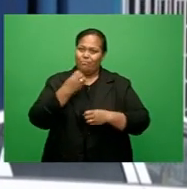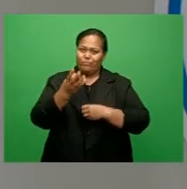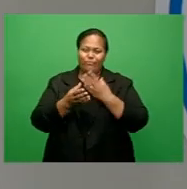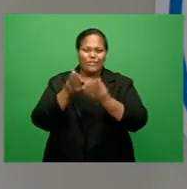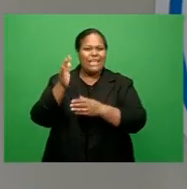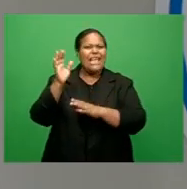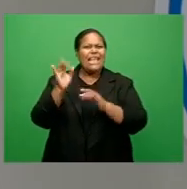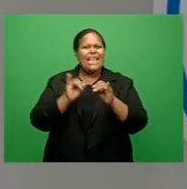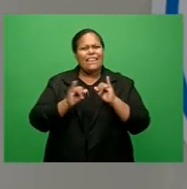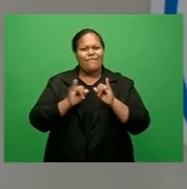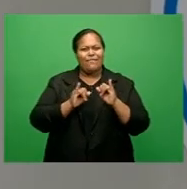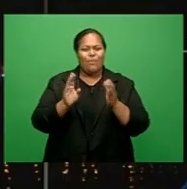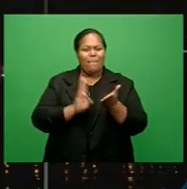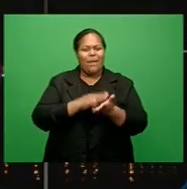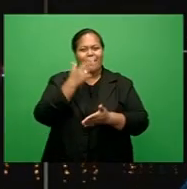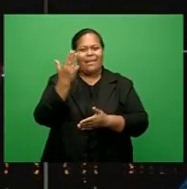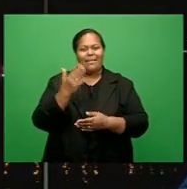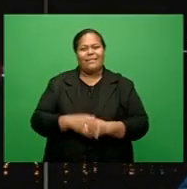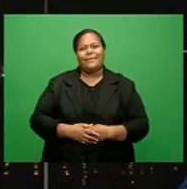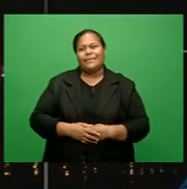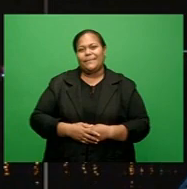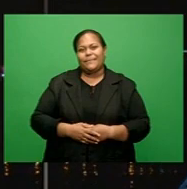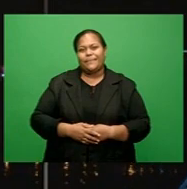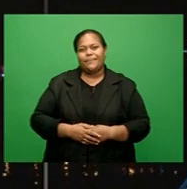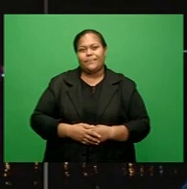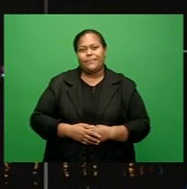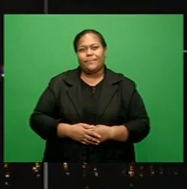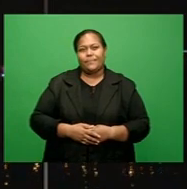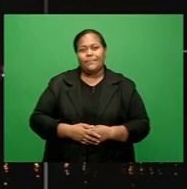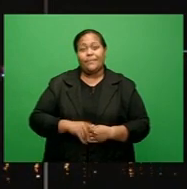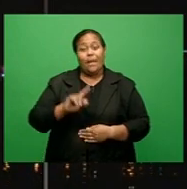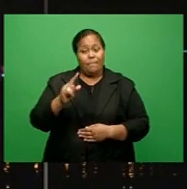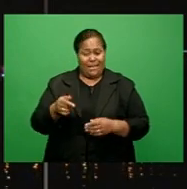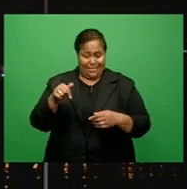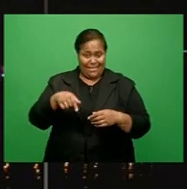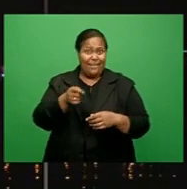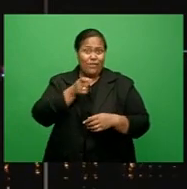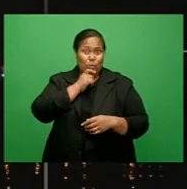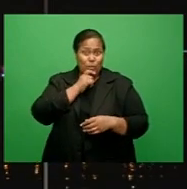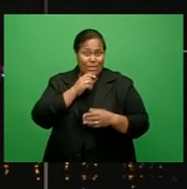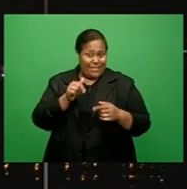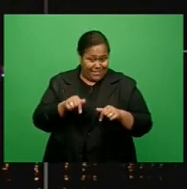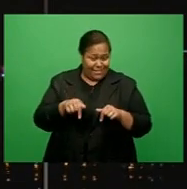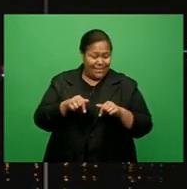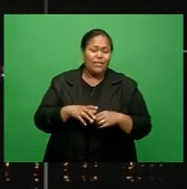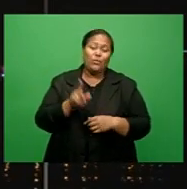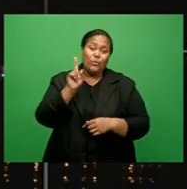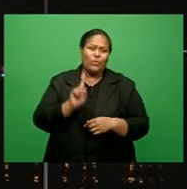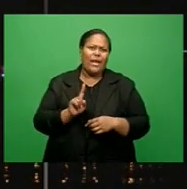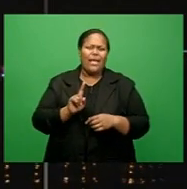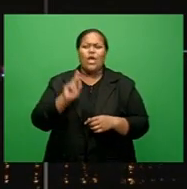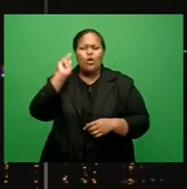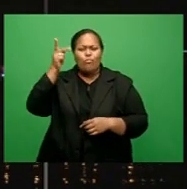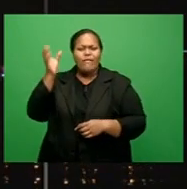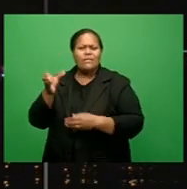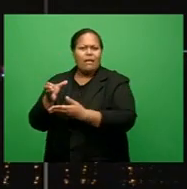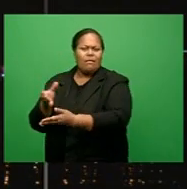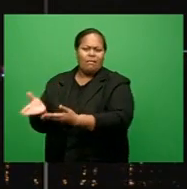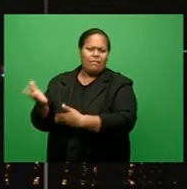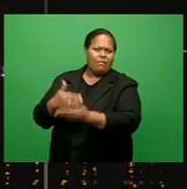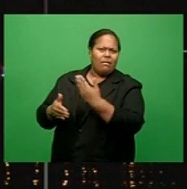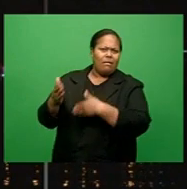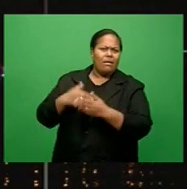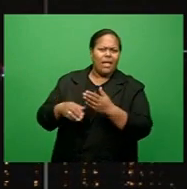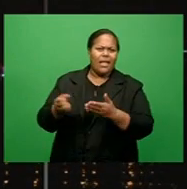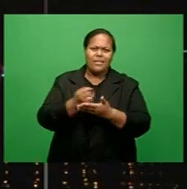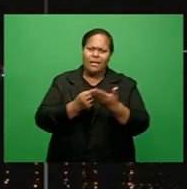Prakash, FBC News. Meanwhile, late this afternoon, Professor Biman Prasad in a statement said the NFP's